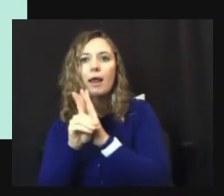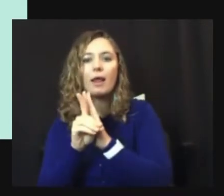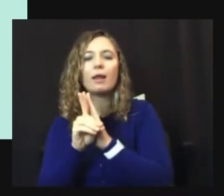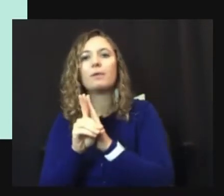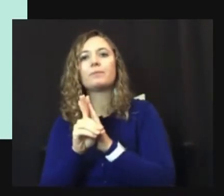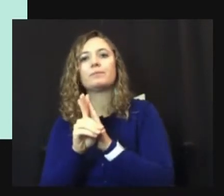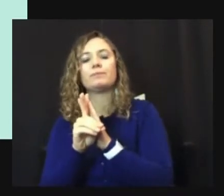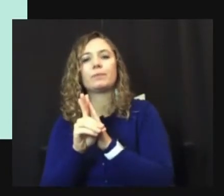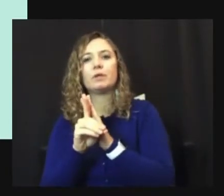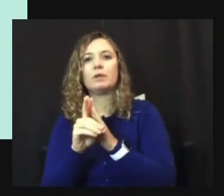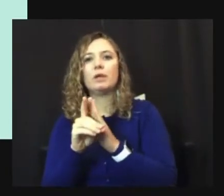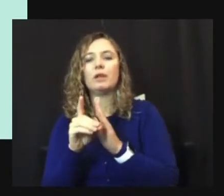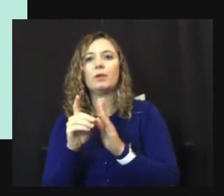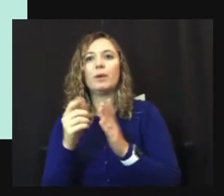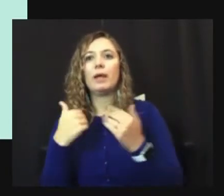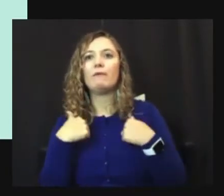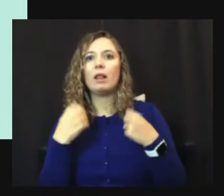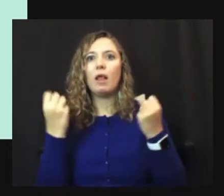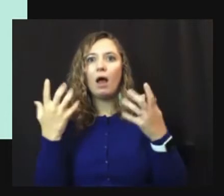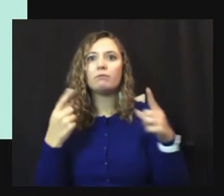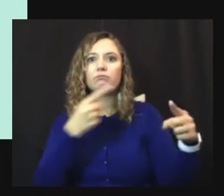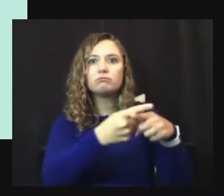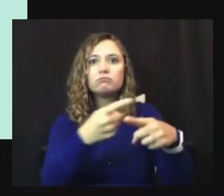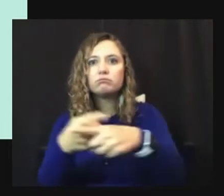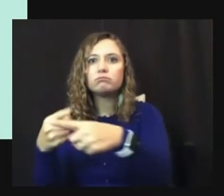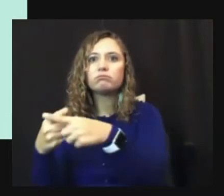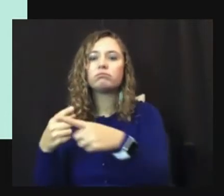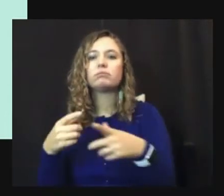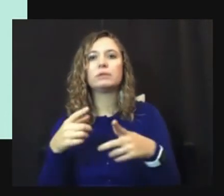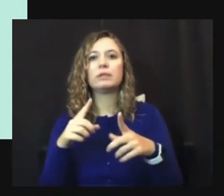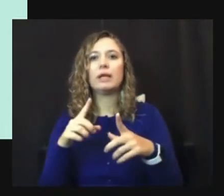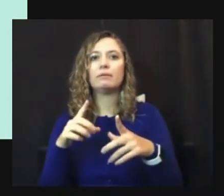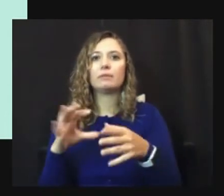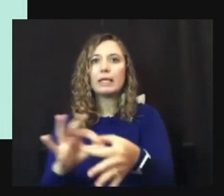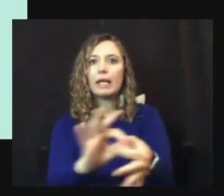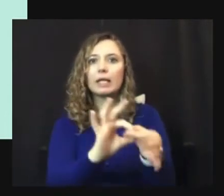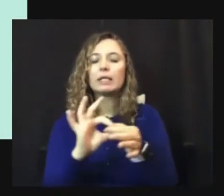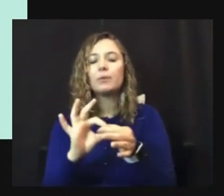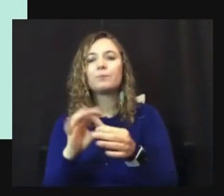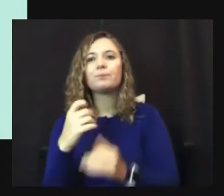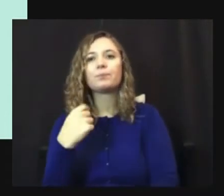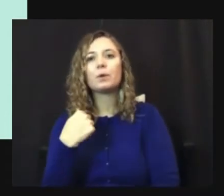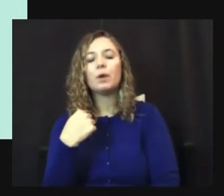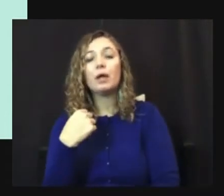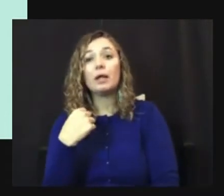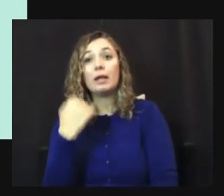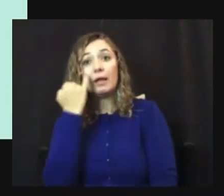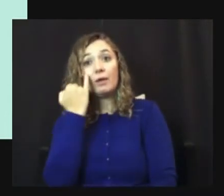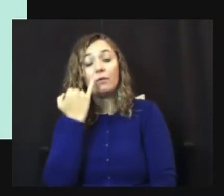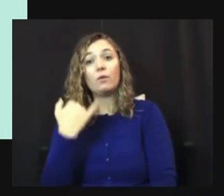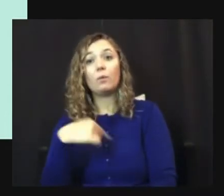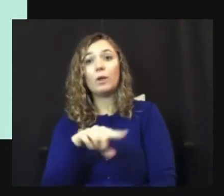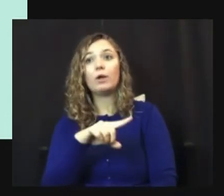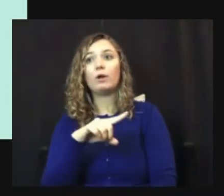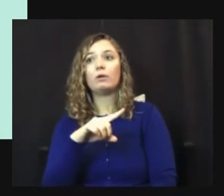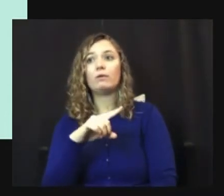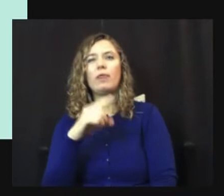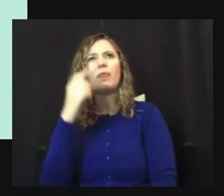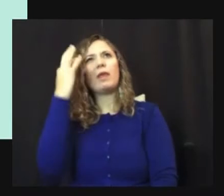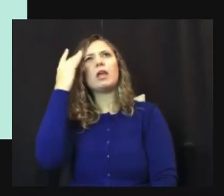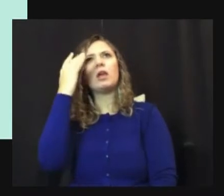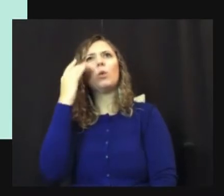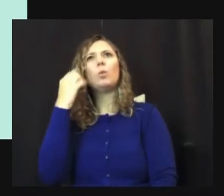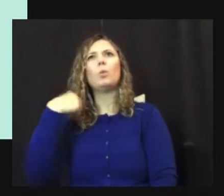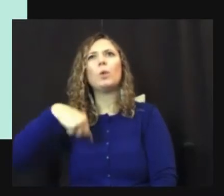social intersections, and more by existing as a part of a whole.